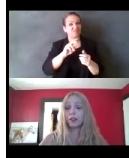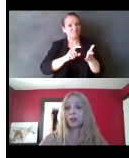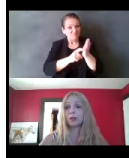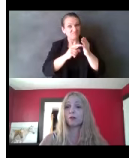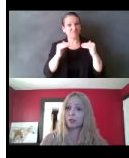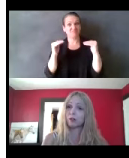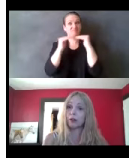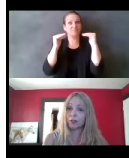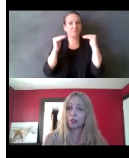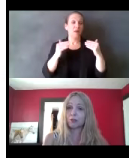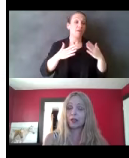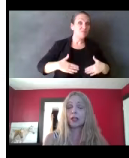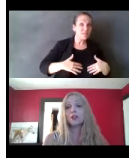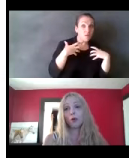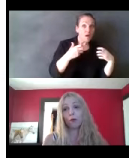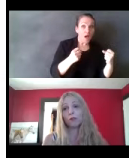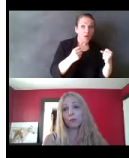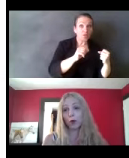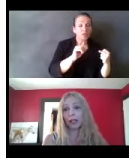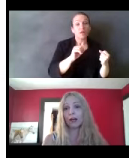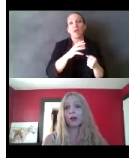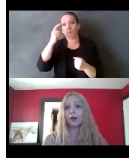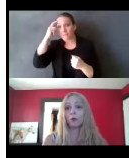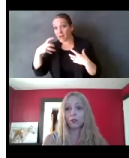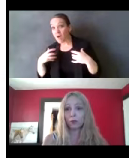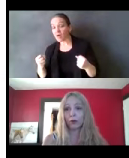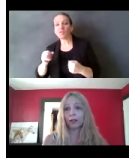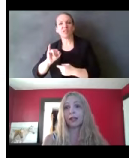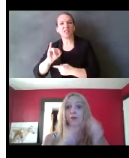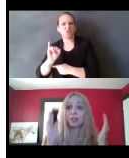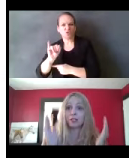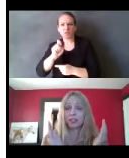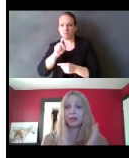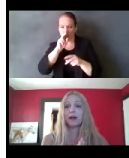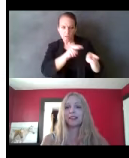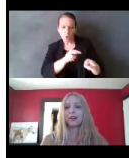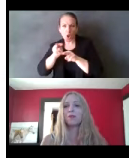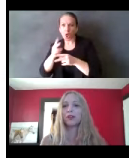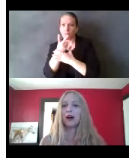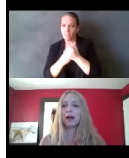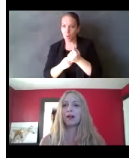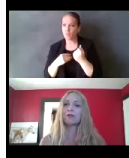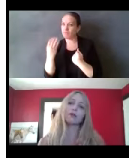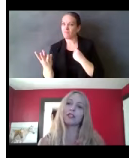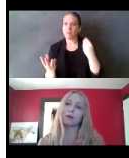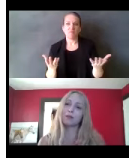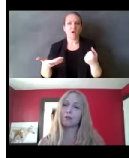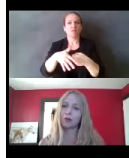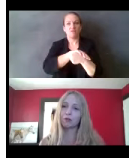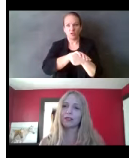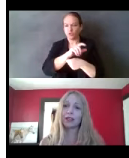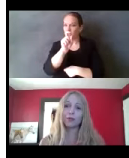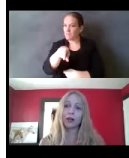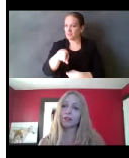level that they treat physical health issues. So hopefully more care and more support and reduced stigma will come out of those types